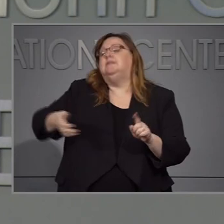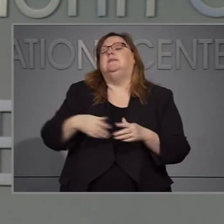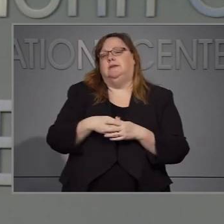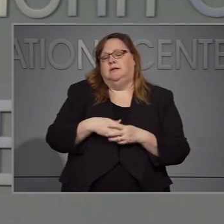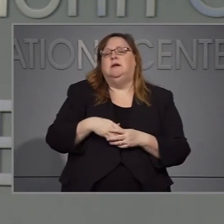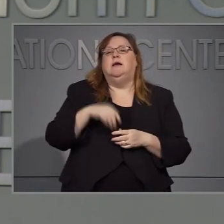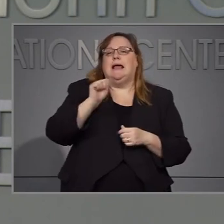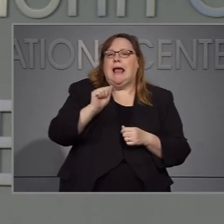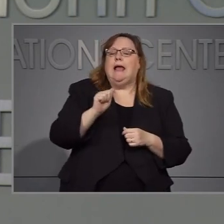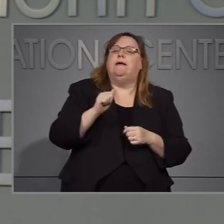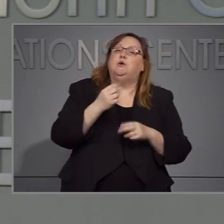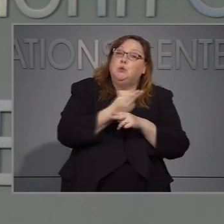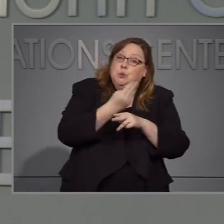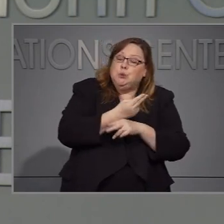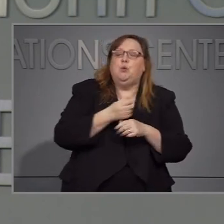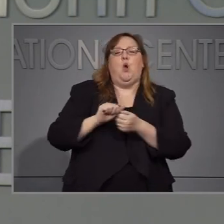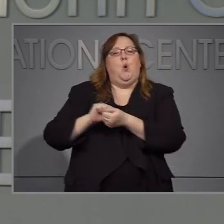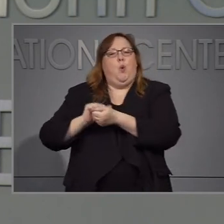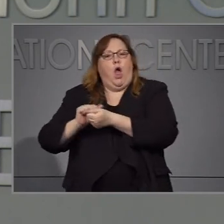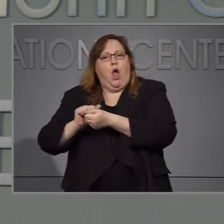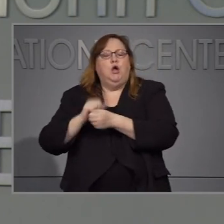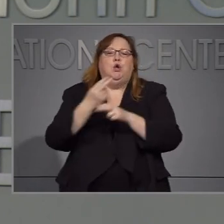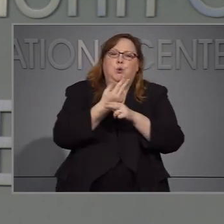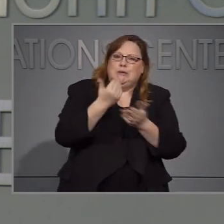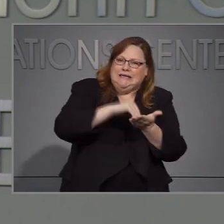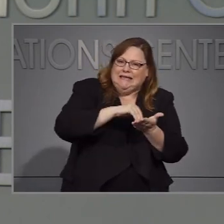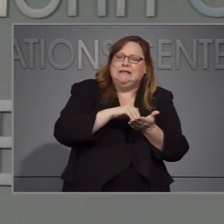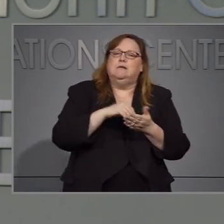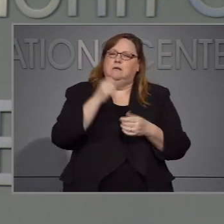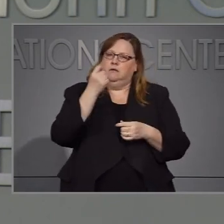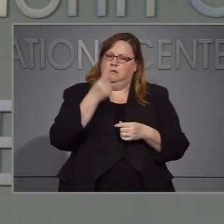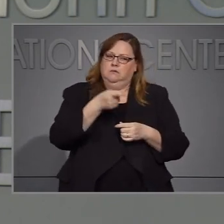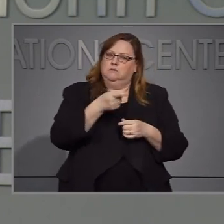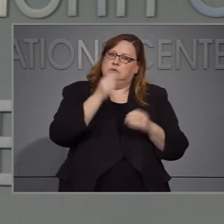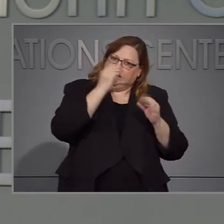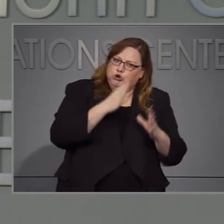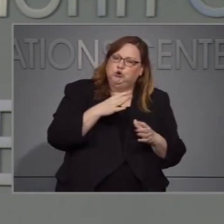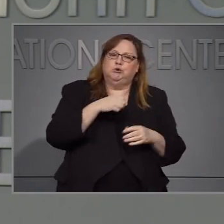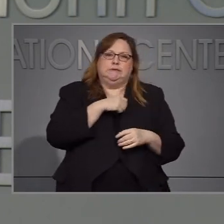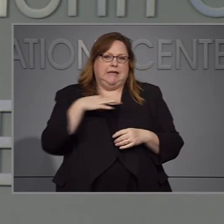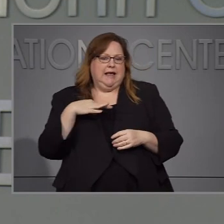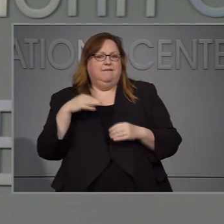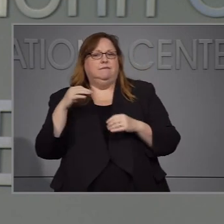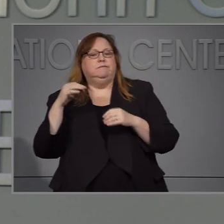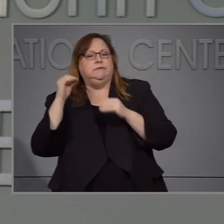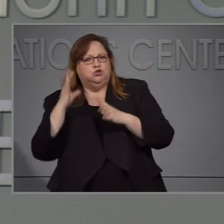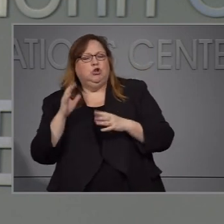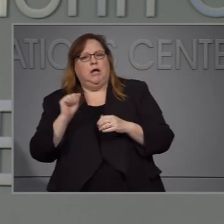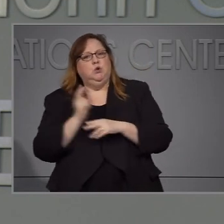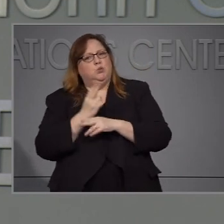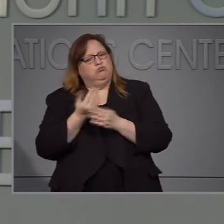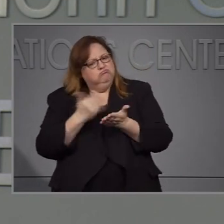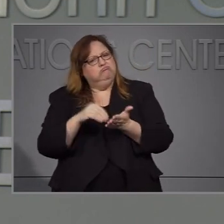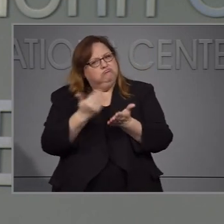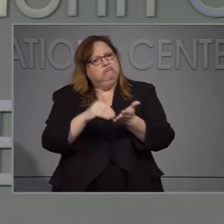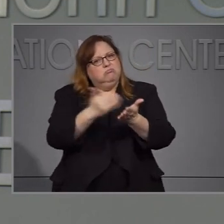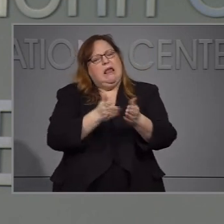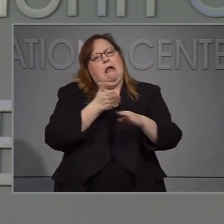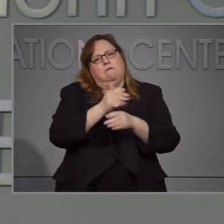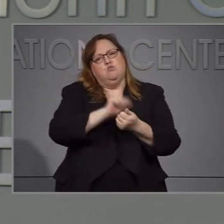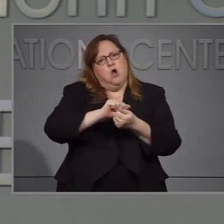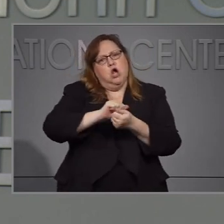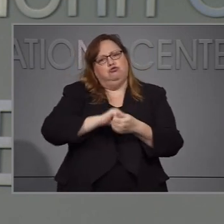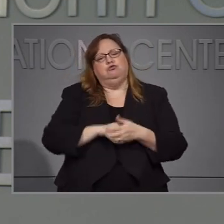and staff and teachers can continue to use. And this will be at least five. We're hoping more money will come.